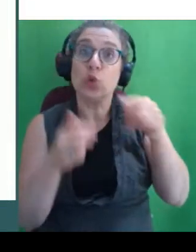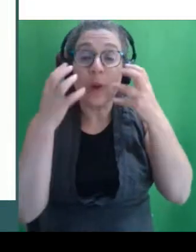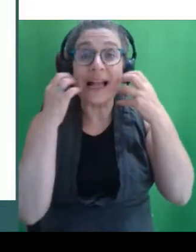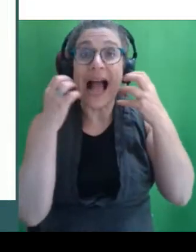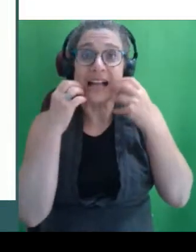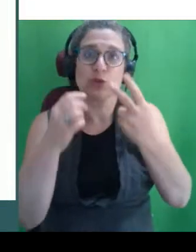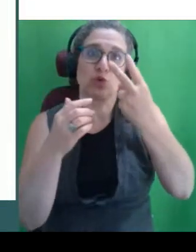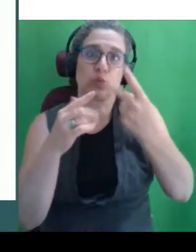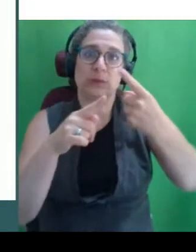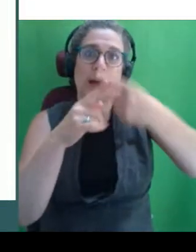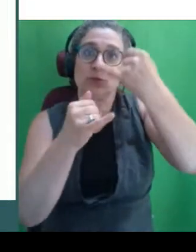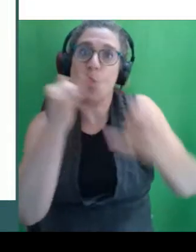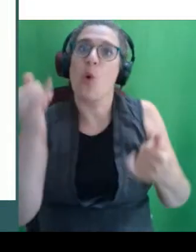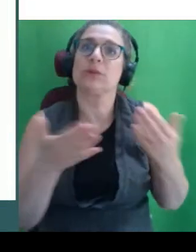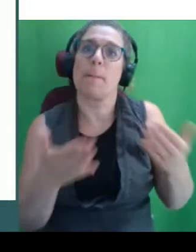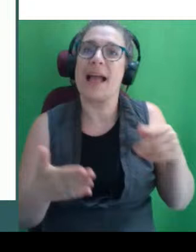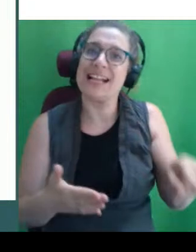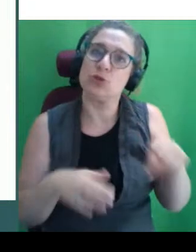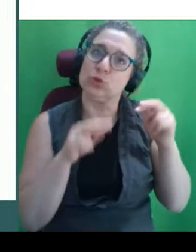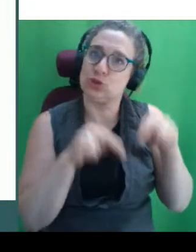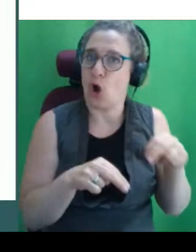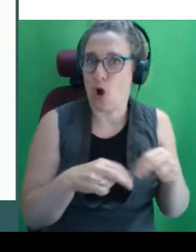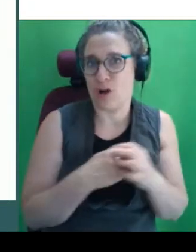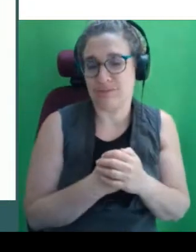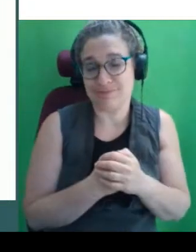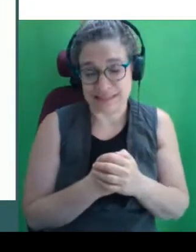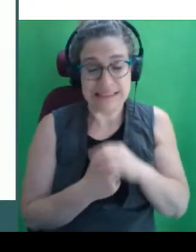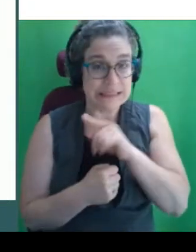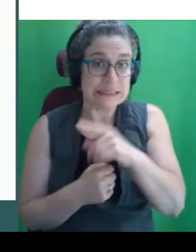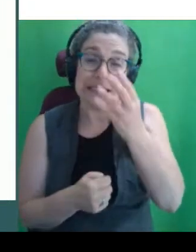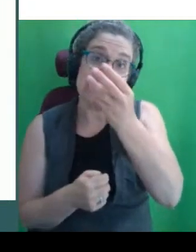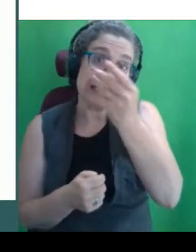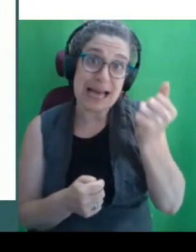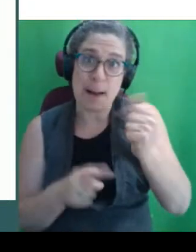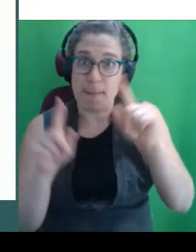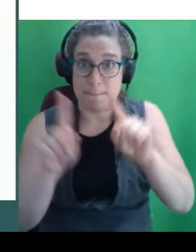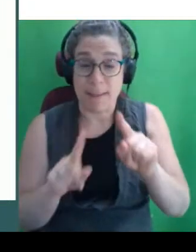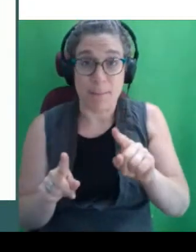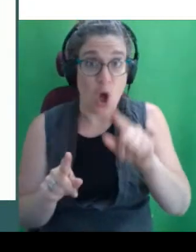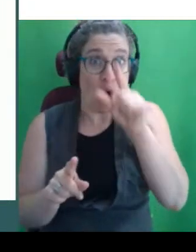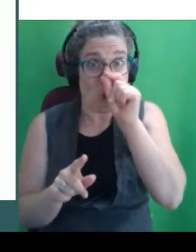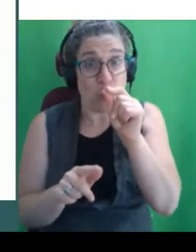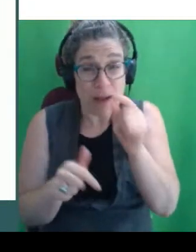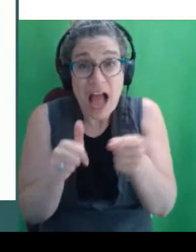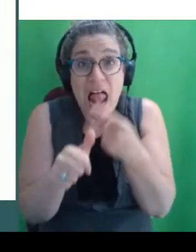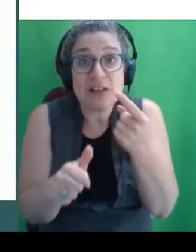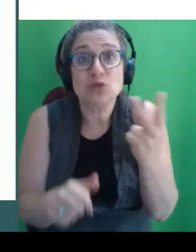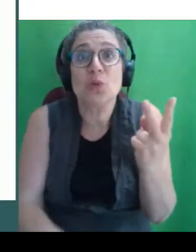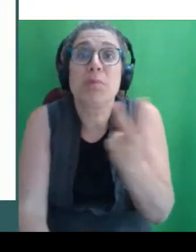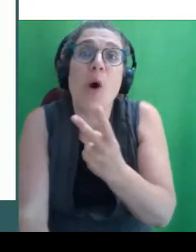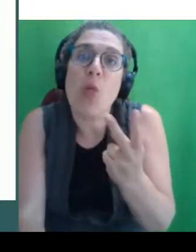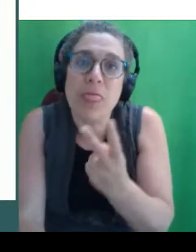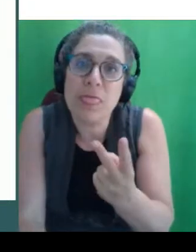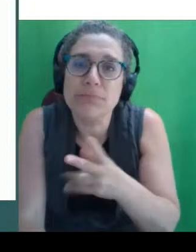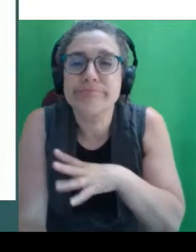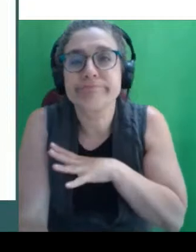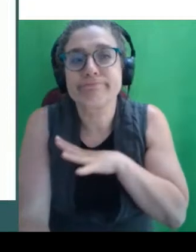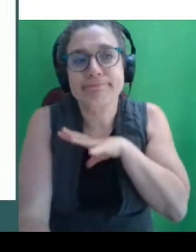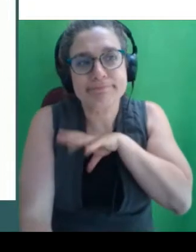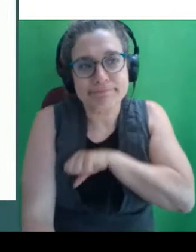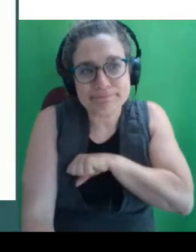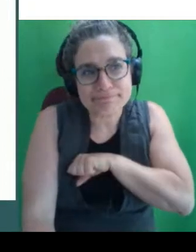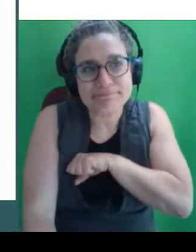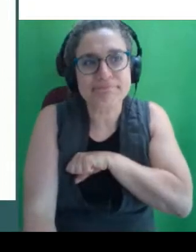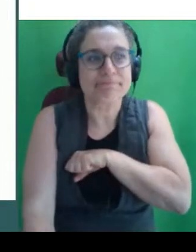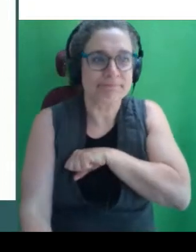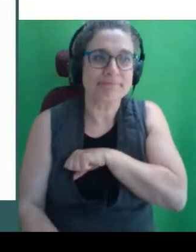for some poor individuals it's actually possible to be allergic to both. And so often